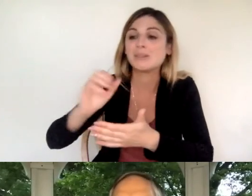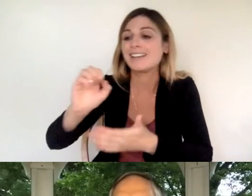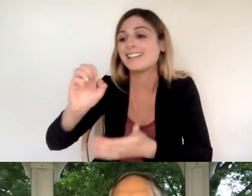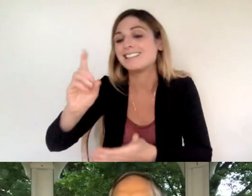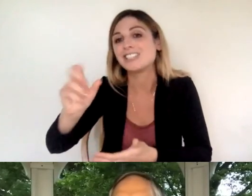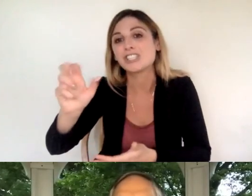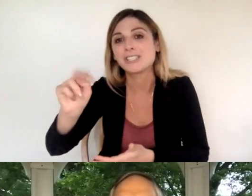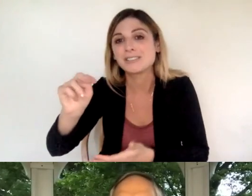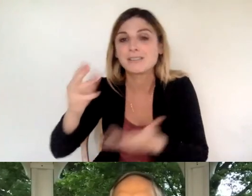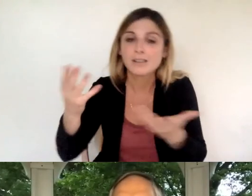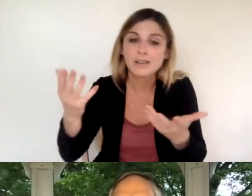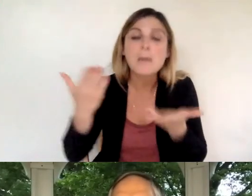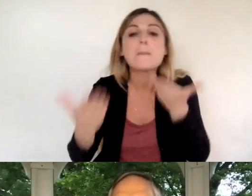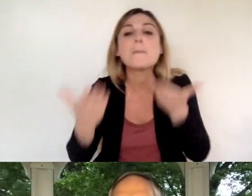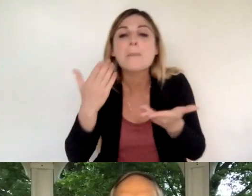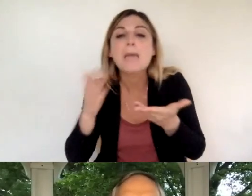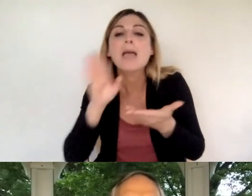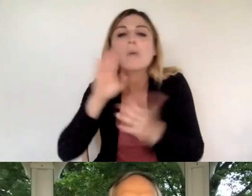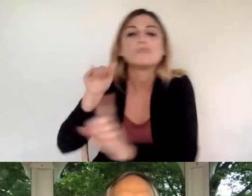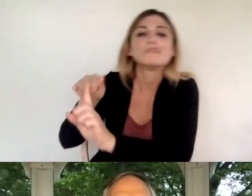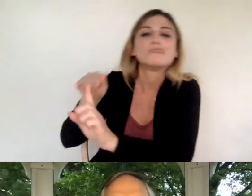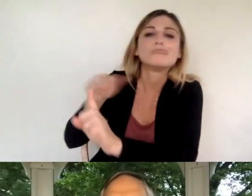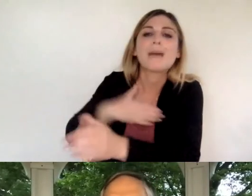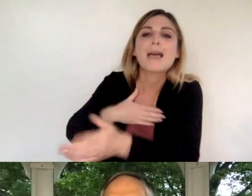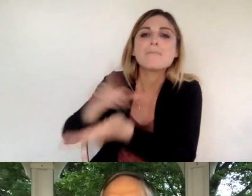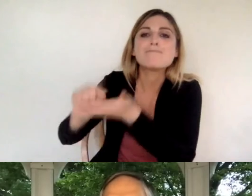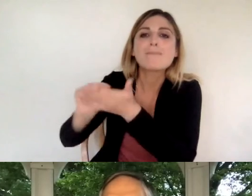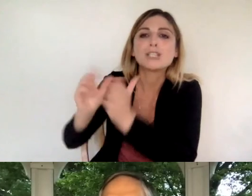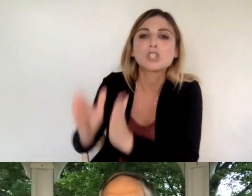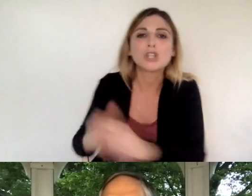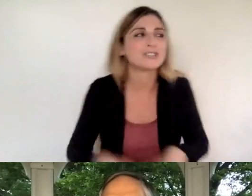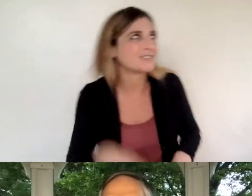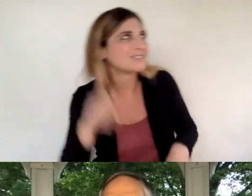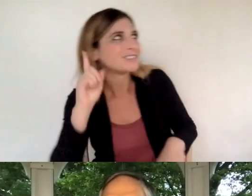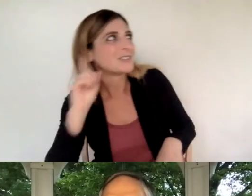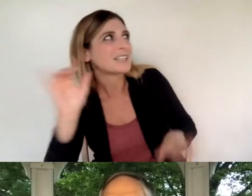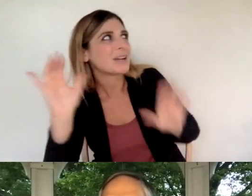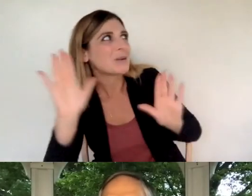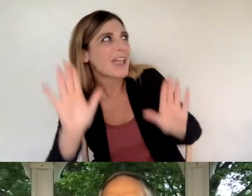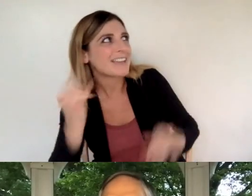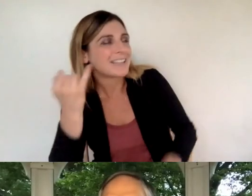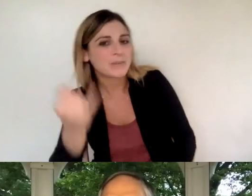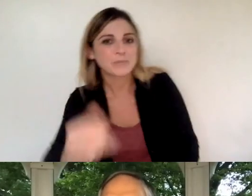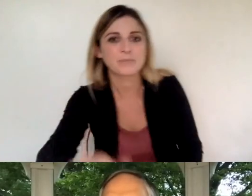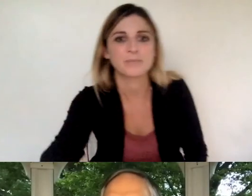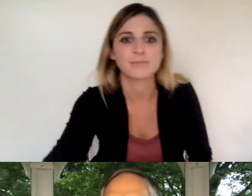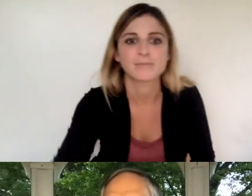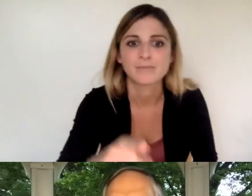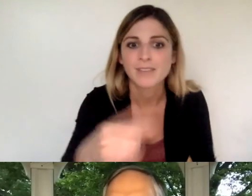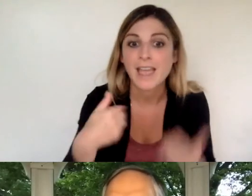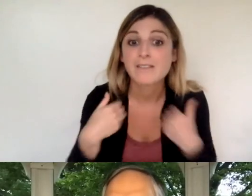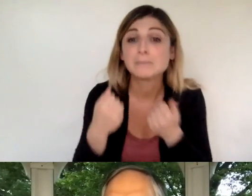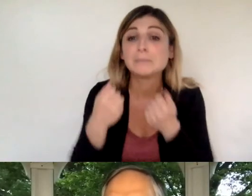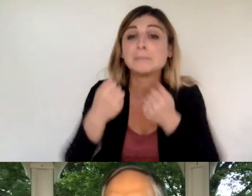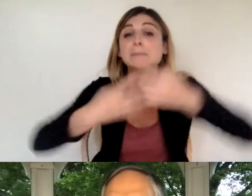the topics. So maybe I'll bug my publisher a little bit. That sounds like a great idea. Yeah. And you're getting a zillion thank yous